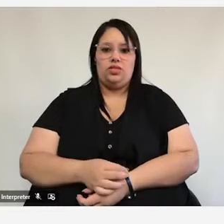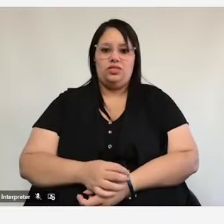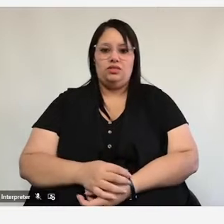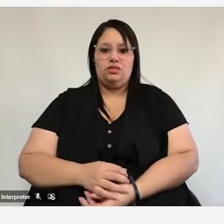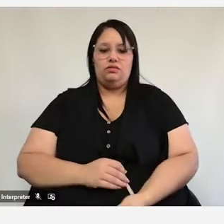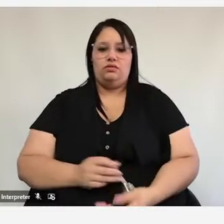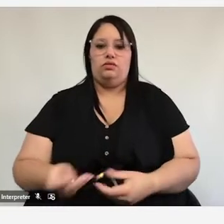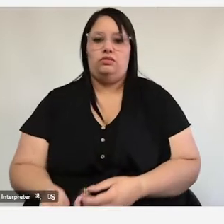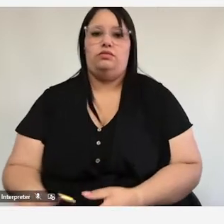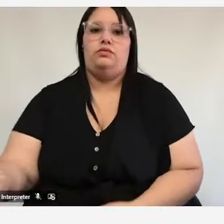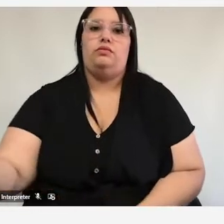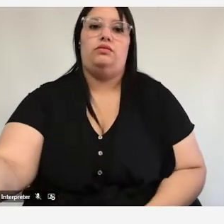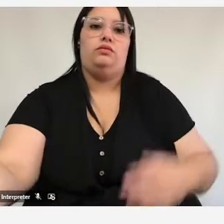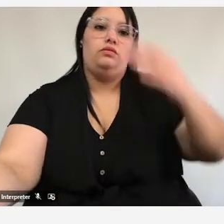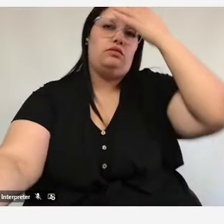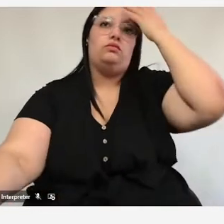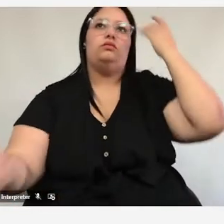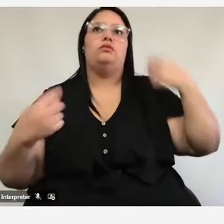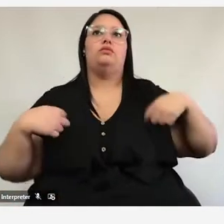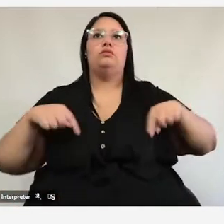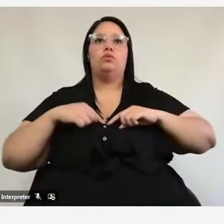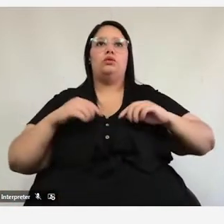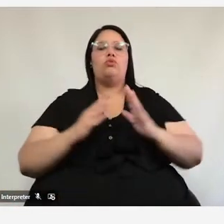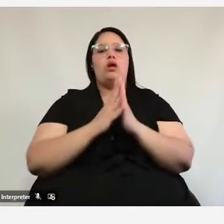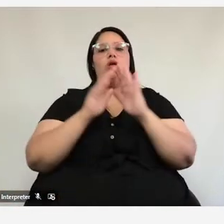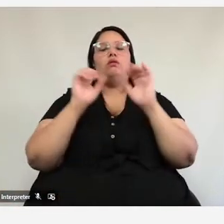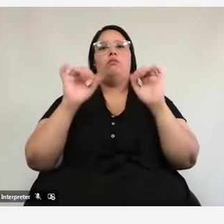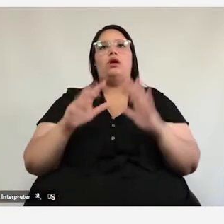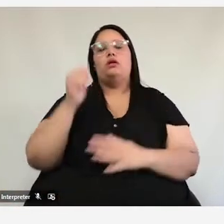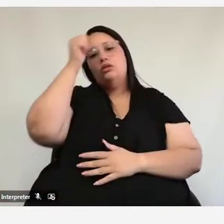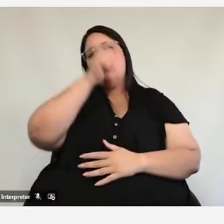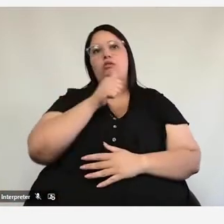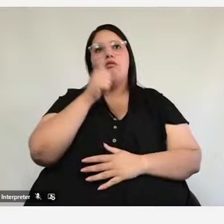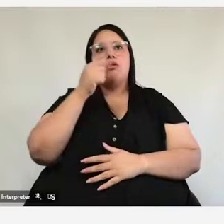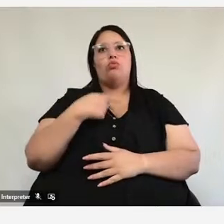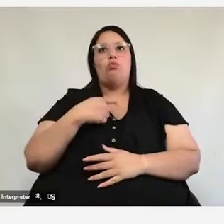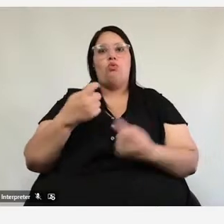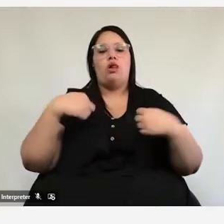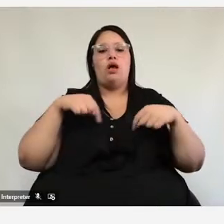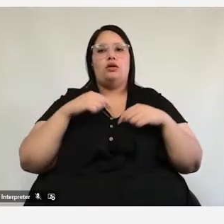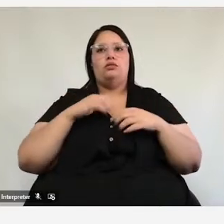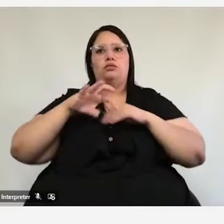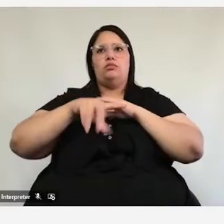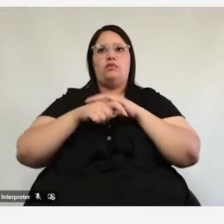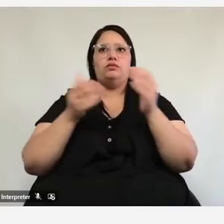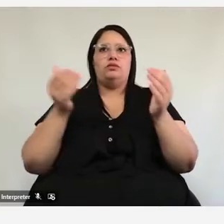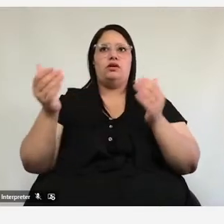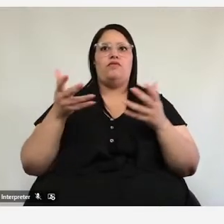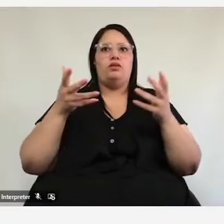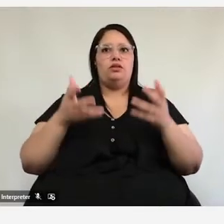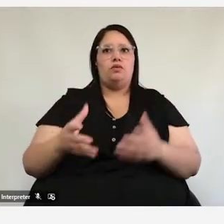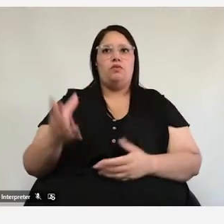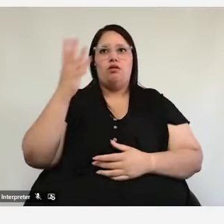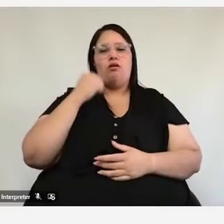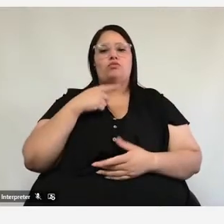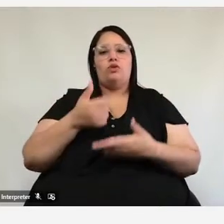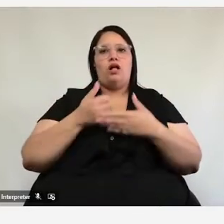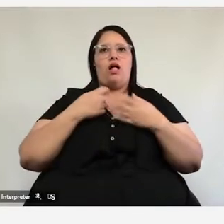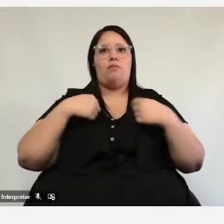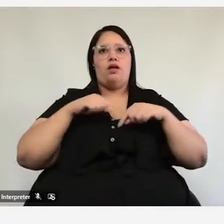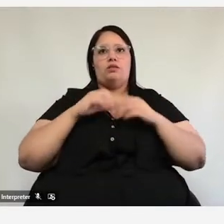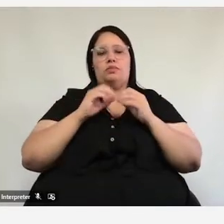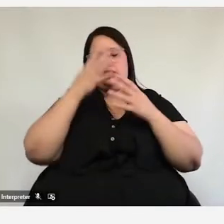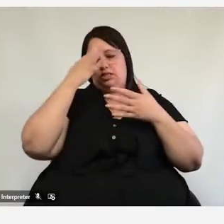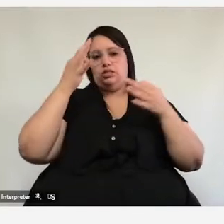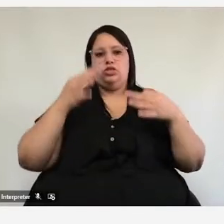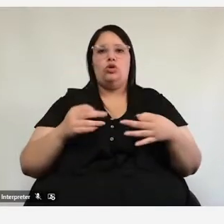Let us pray. Almighty God, where you have called us to govern this province, we ask your help to make decisions and laws that will